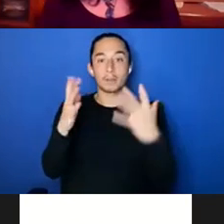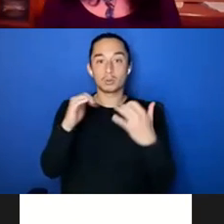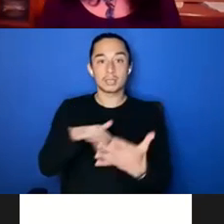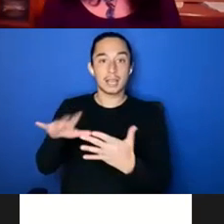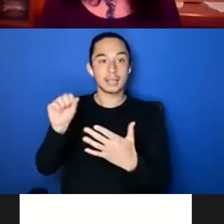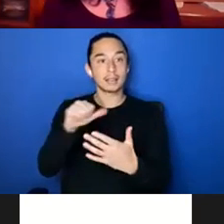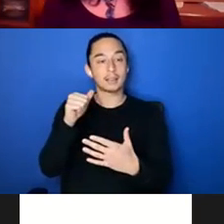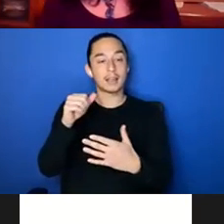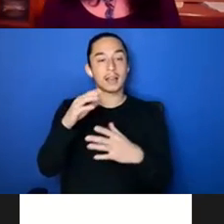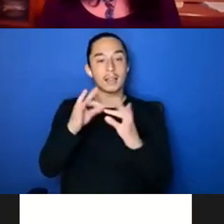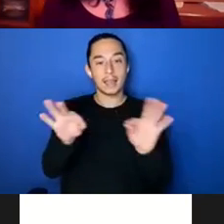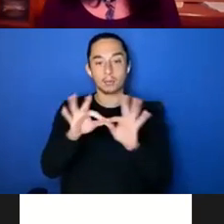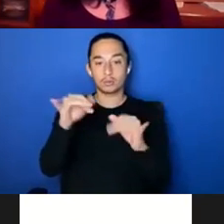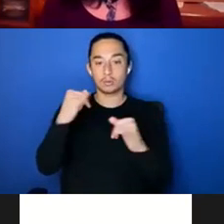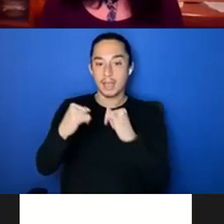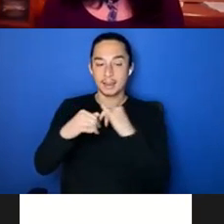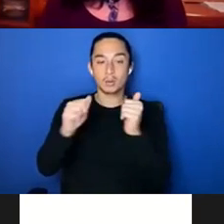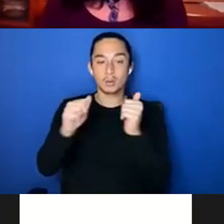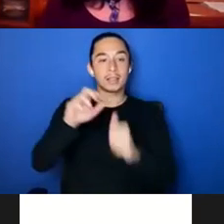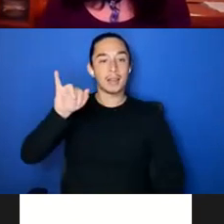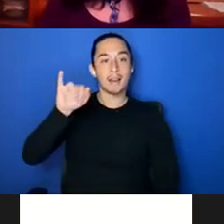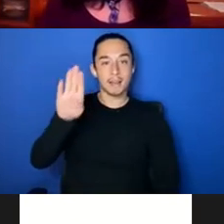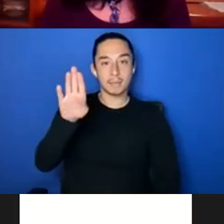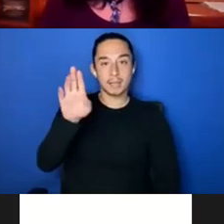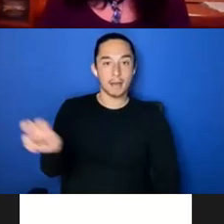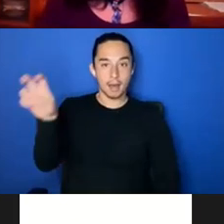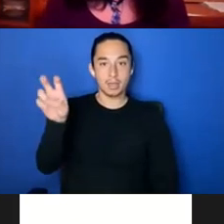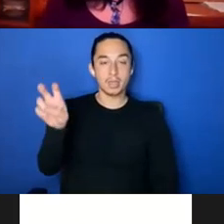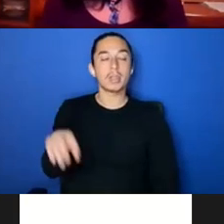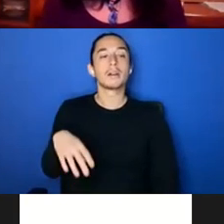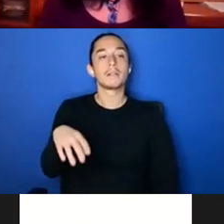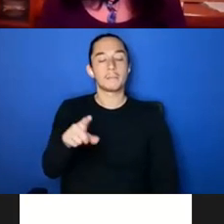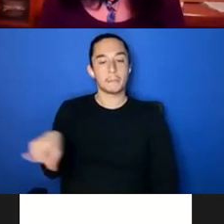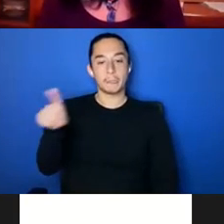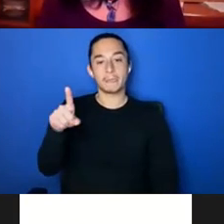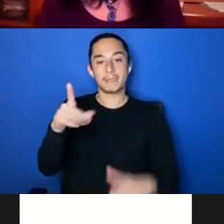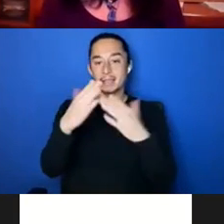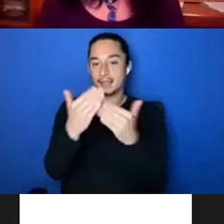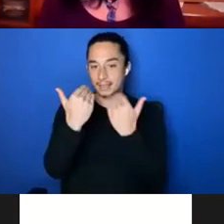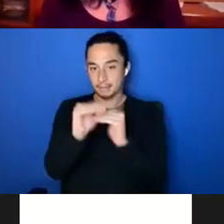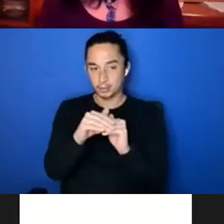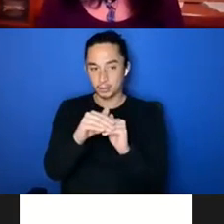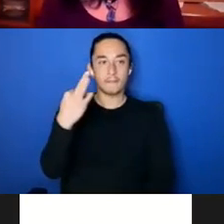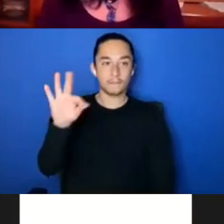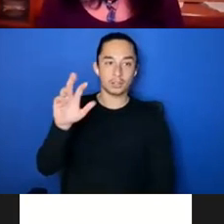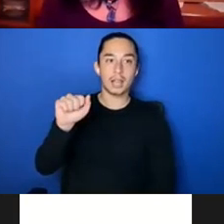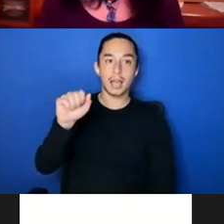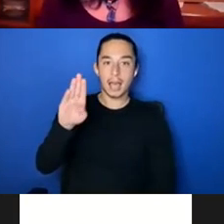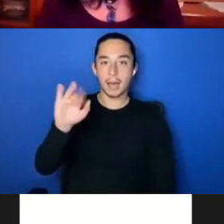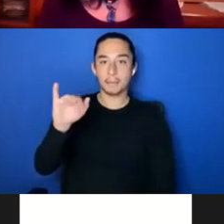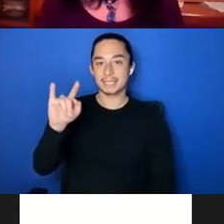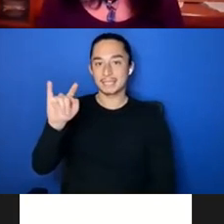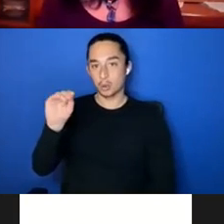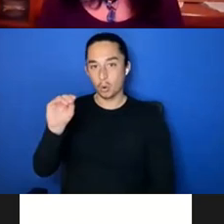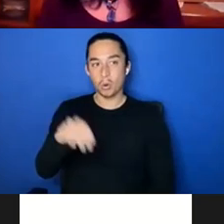to end with an IB pathway, then the limitations are the French ab initio, the